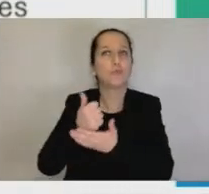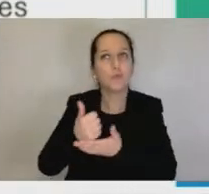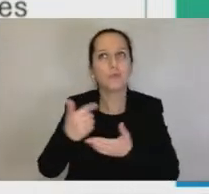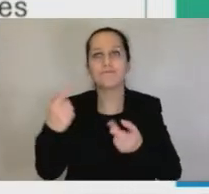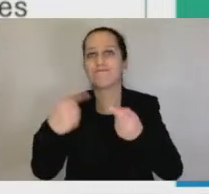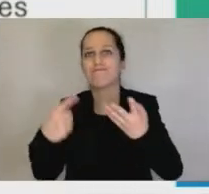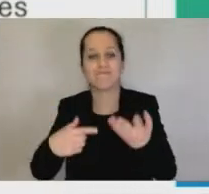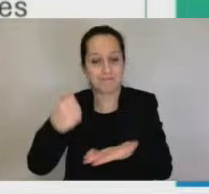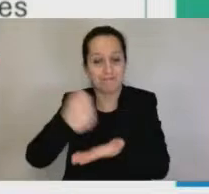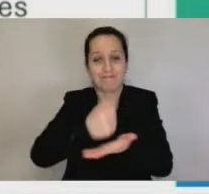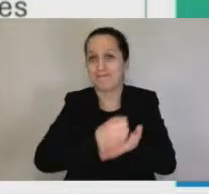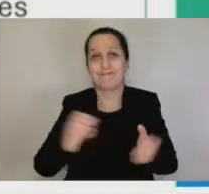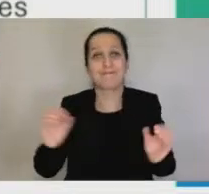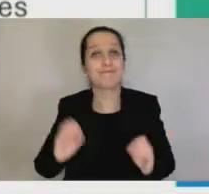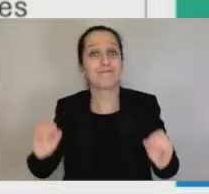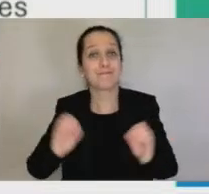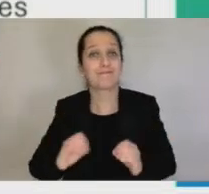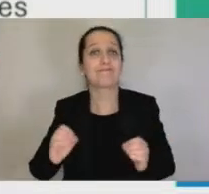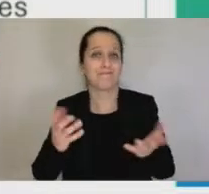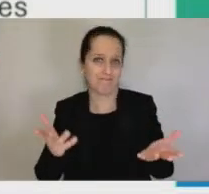of documentation.